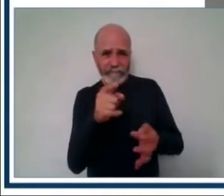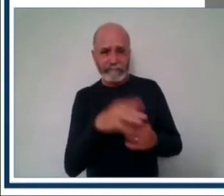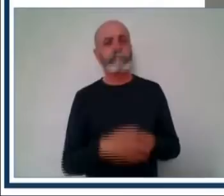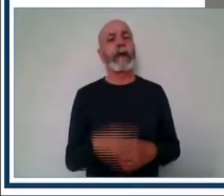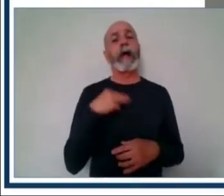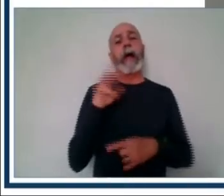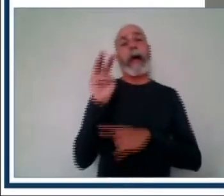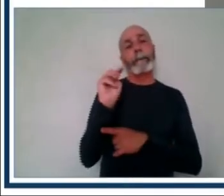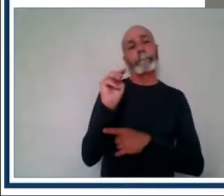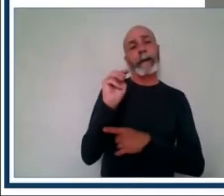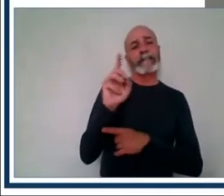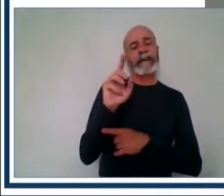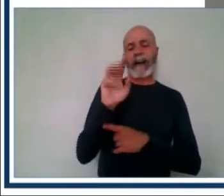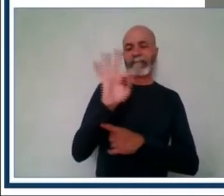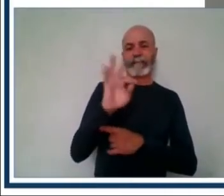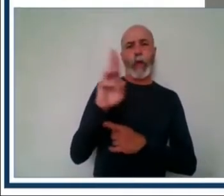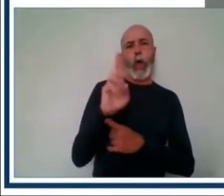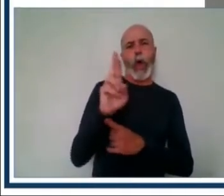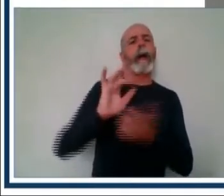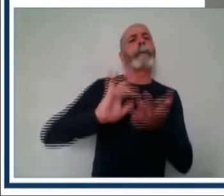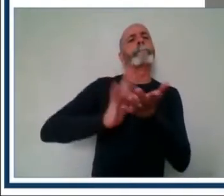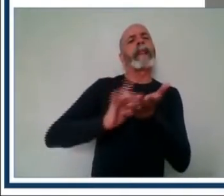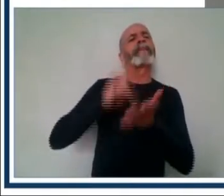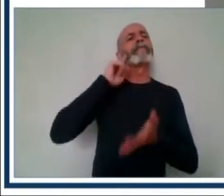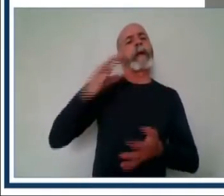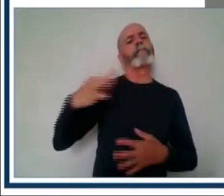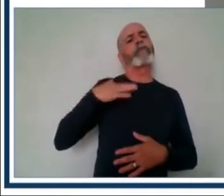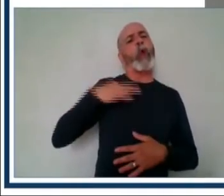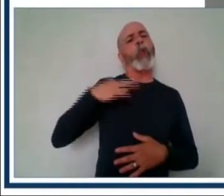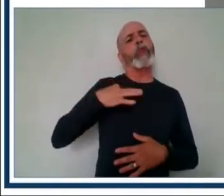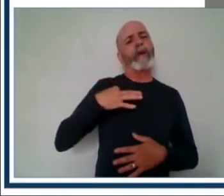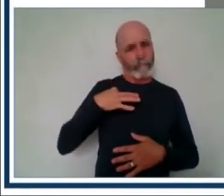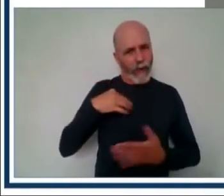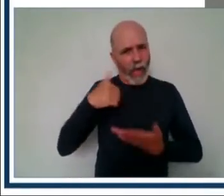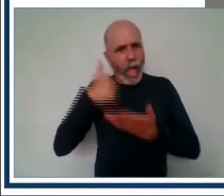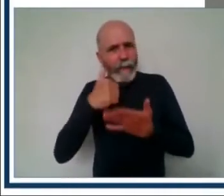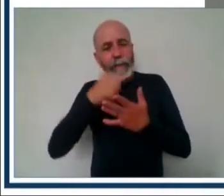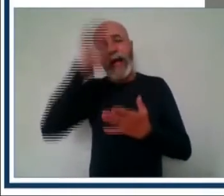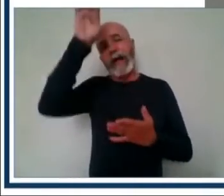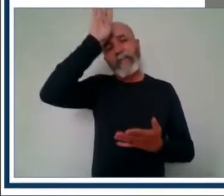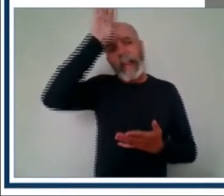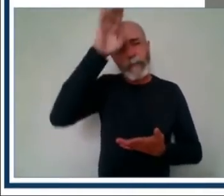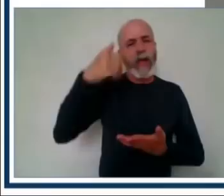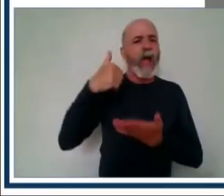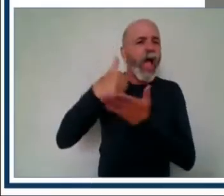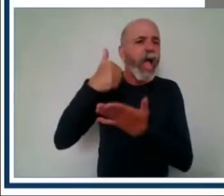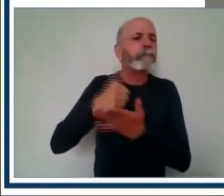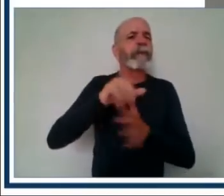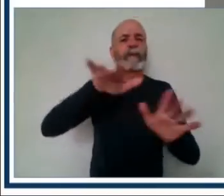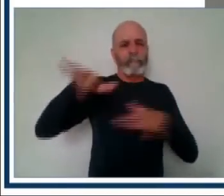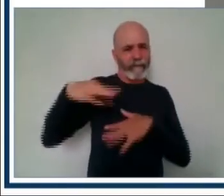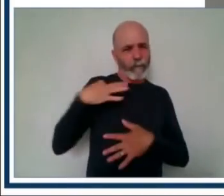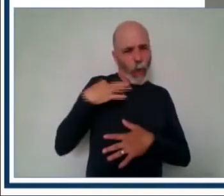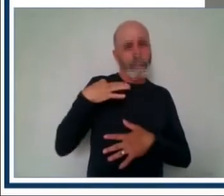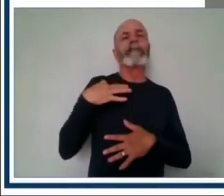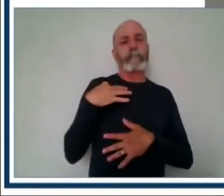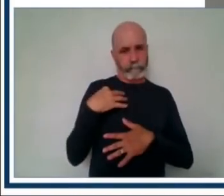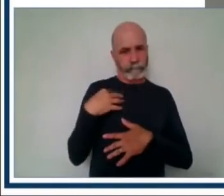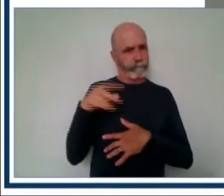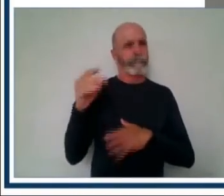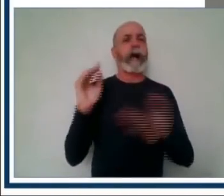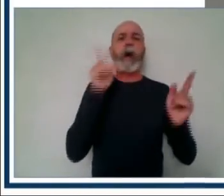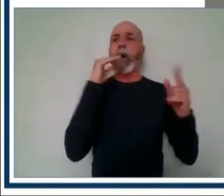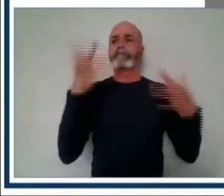not all volunteer firefighters. There's certain firefighters, usually in the volunteer departments, who have advanced training and they're medical first